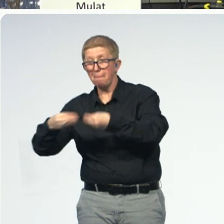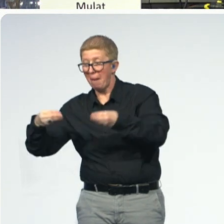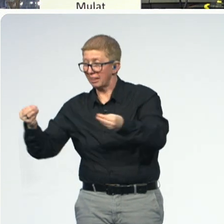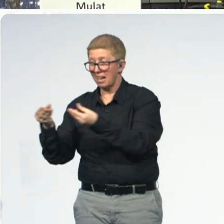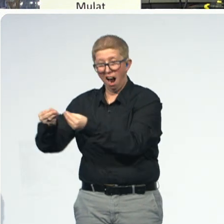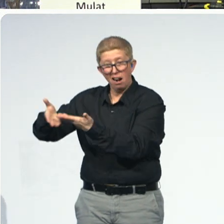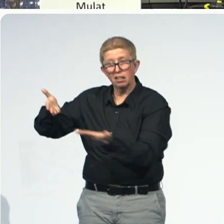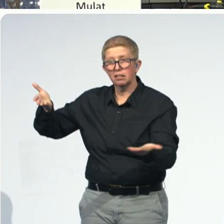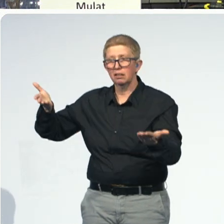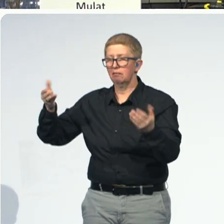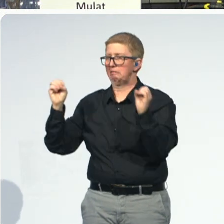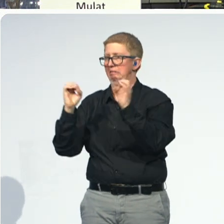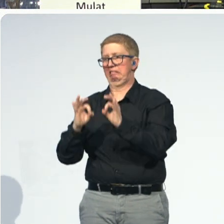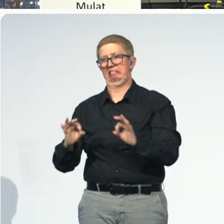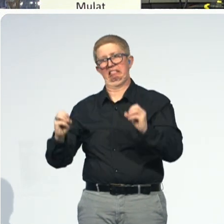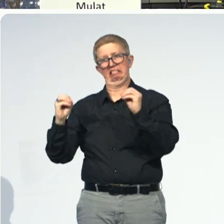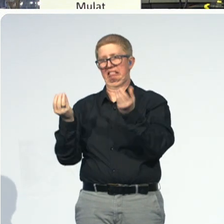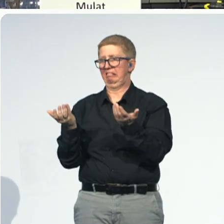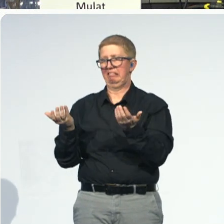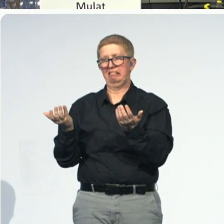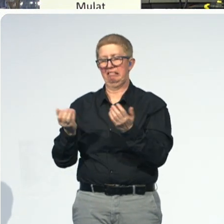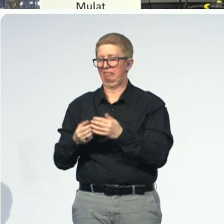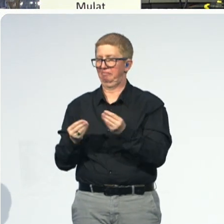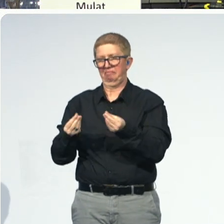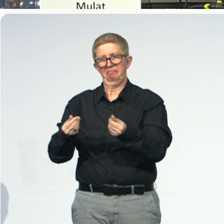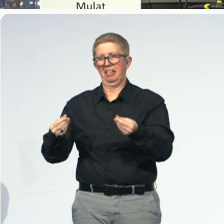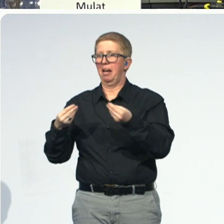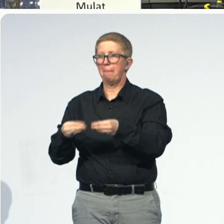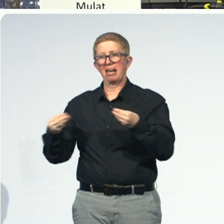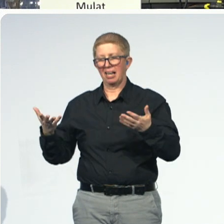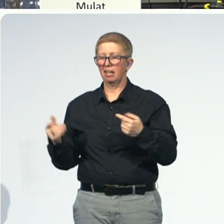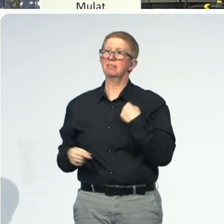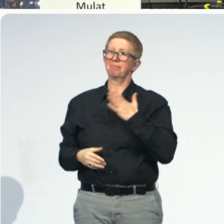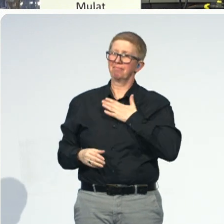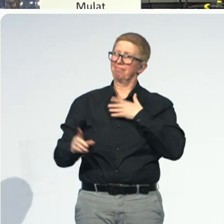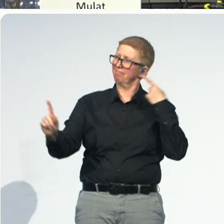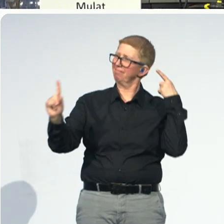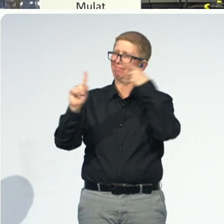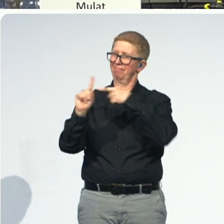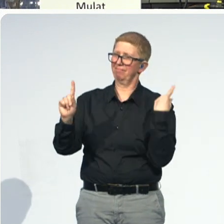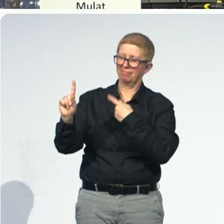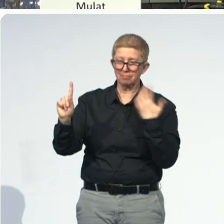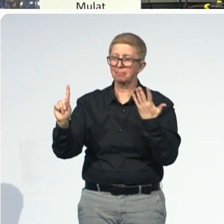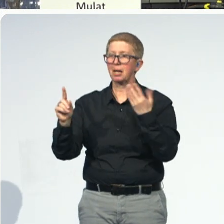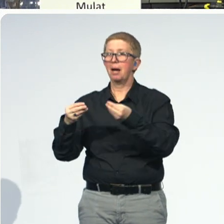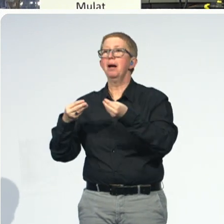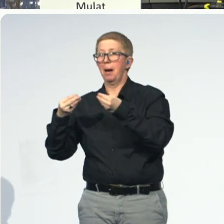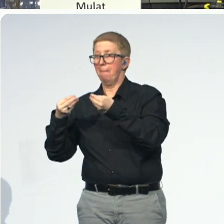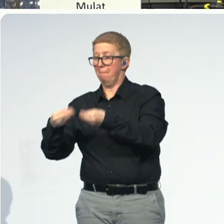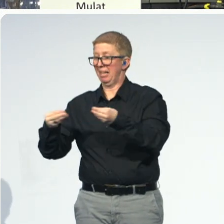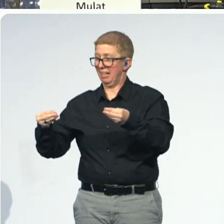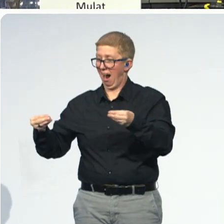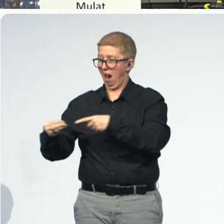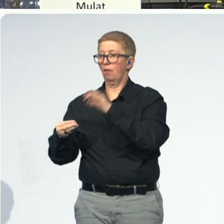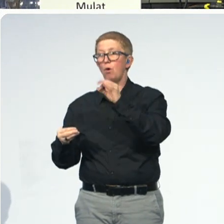also preparing some educational materials for the use of deaf students. So we have